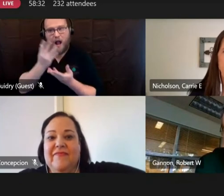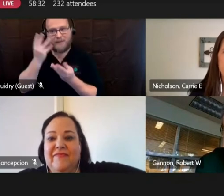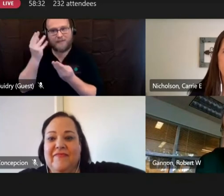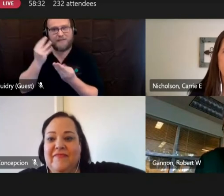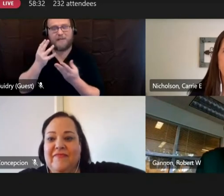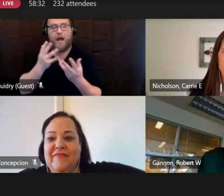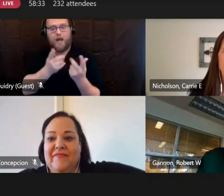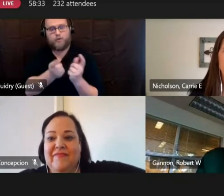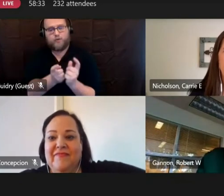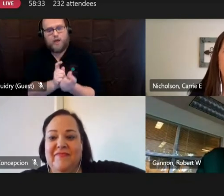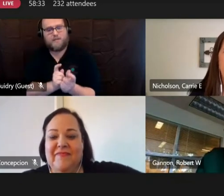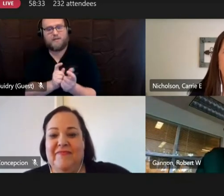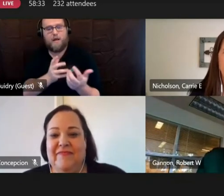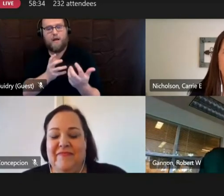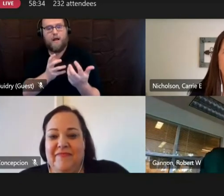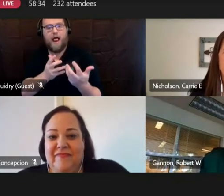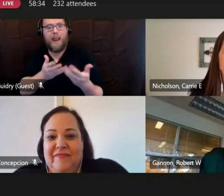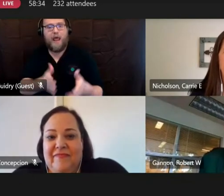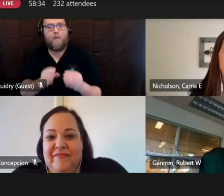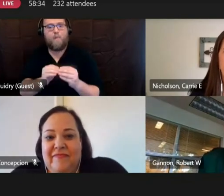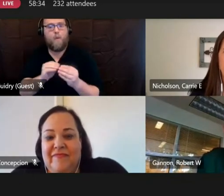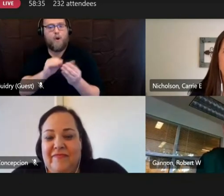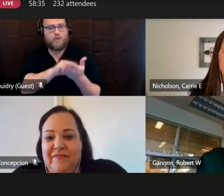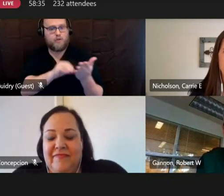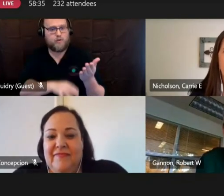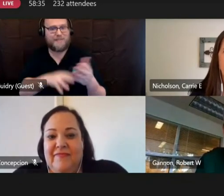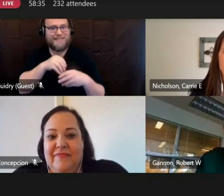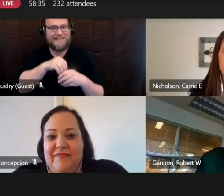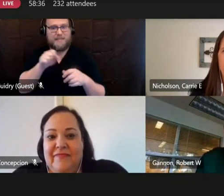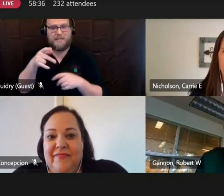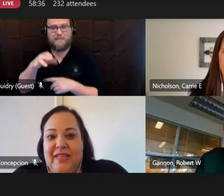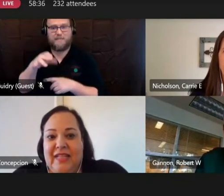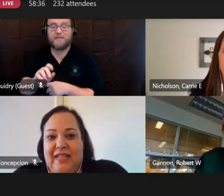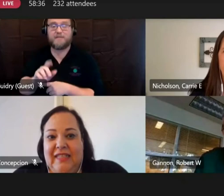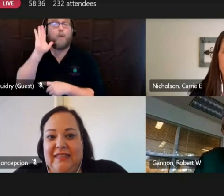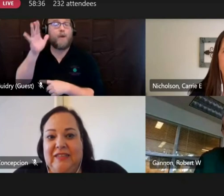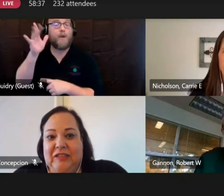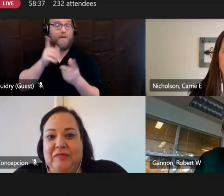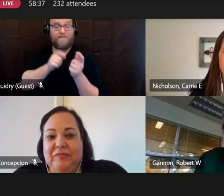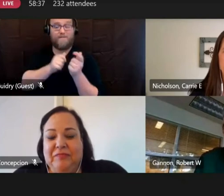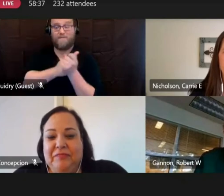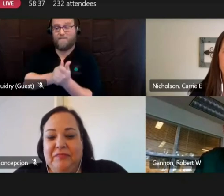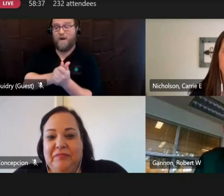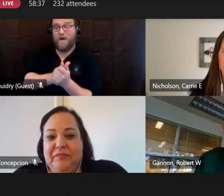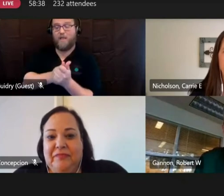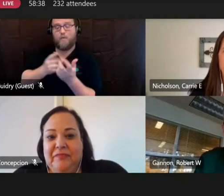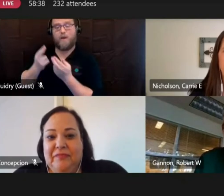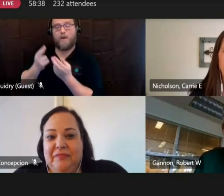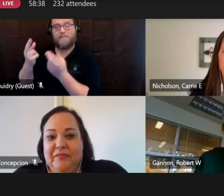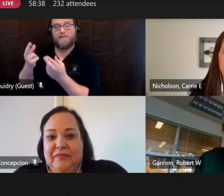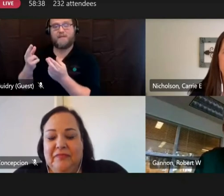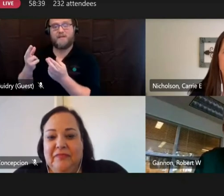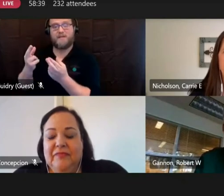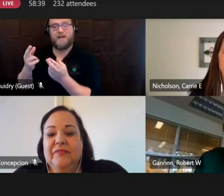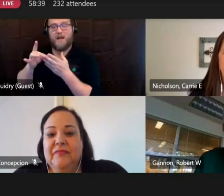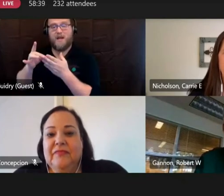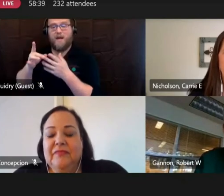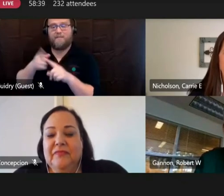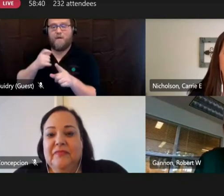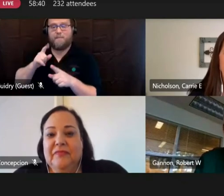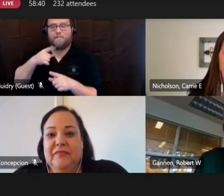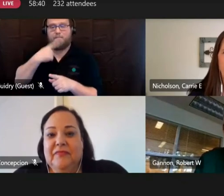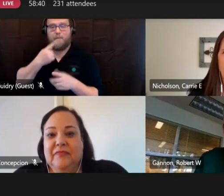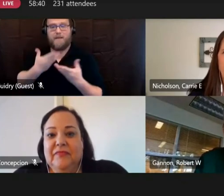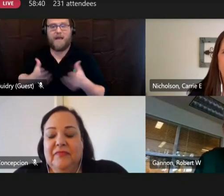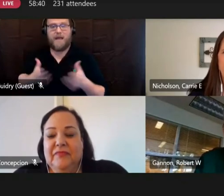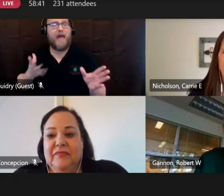spaces, we would align with the recommendations in the guidance from public health and otherwise, depending on community transmission. But we rely